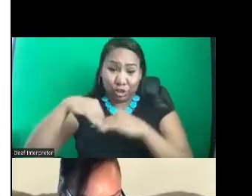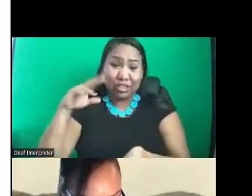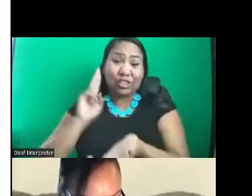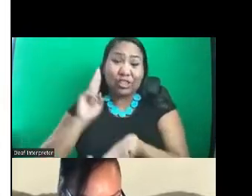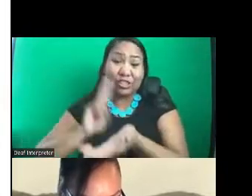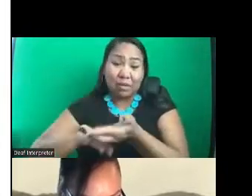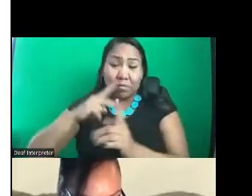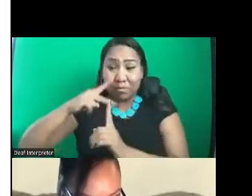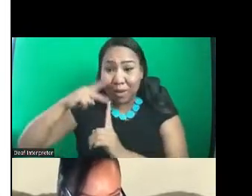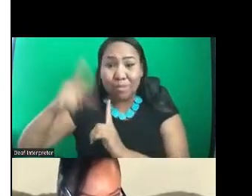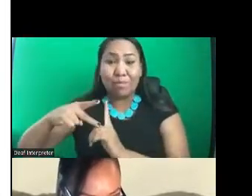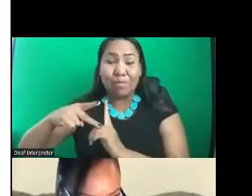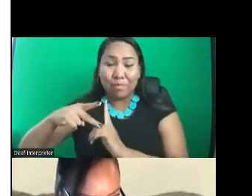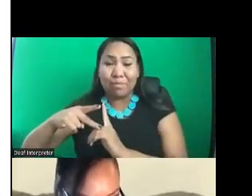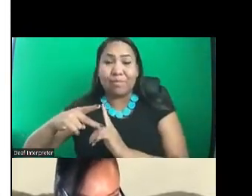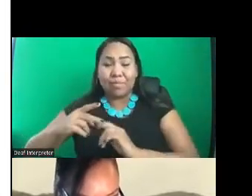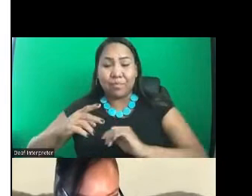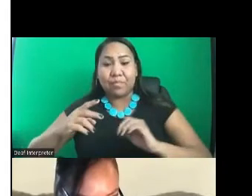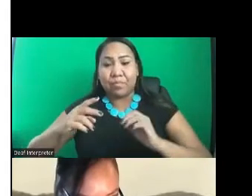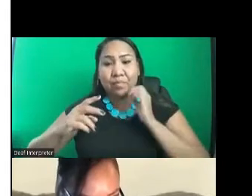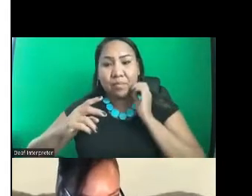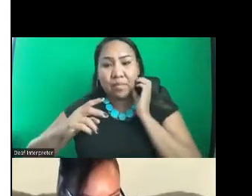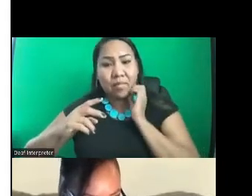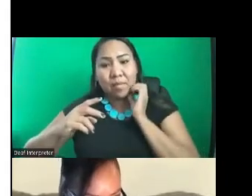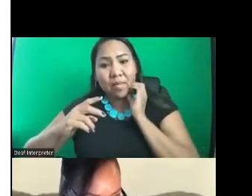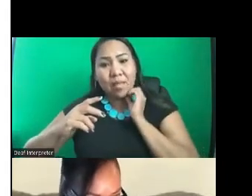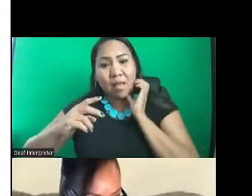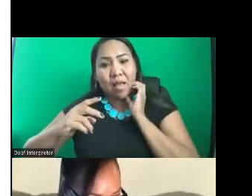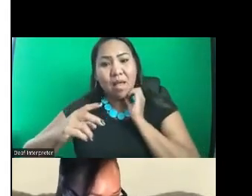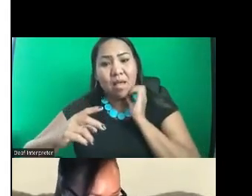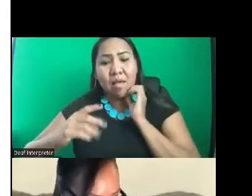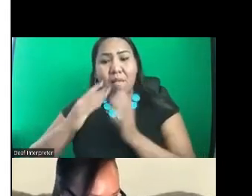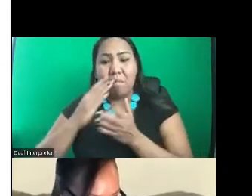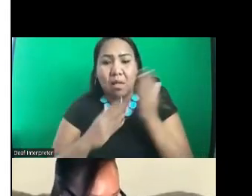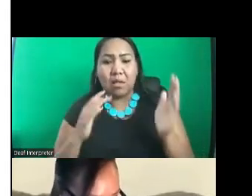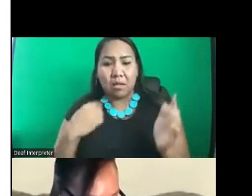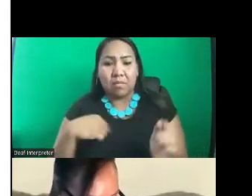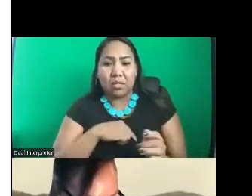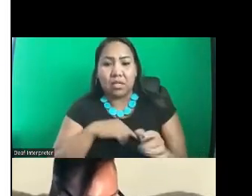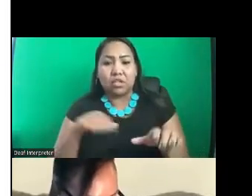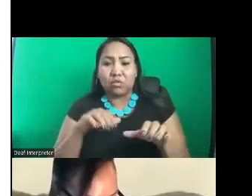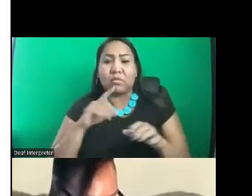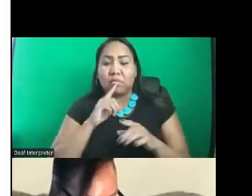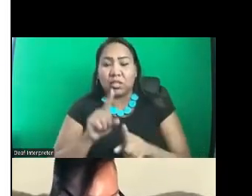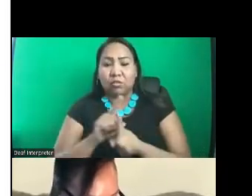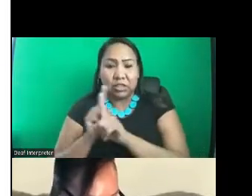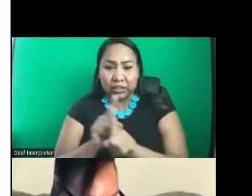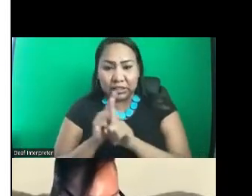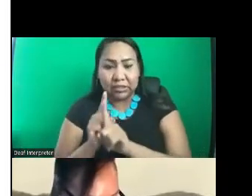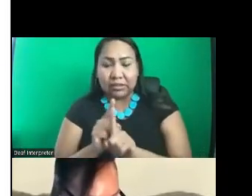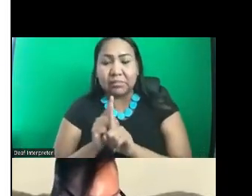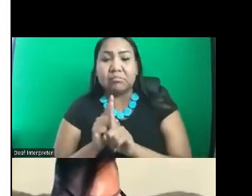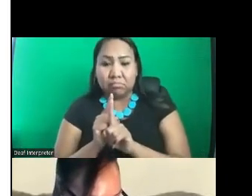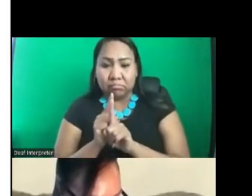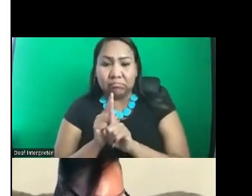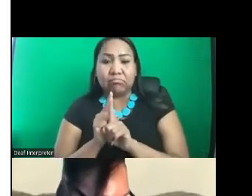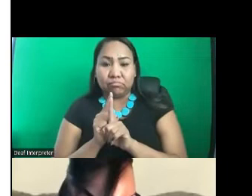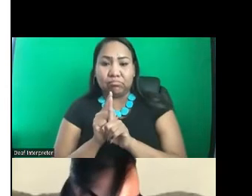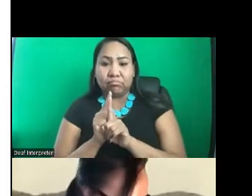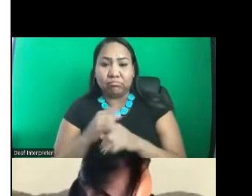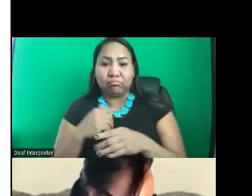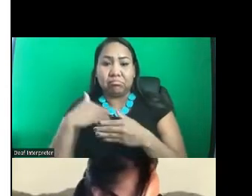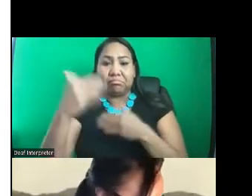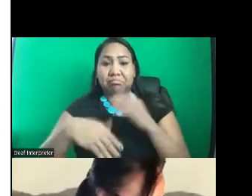new program. And part of what we do is mentoring. So the next slide,